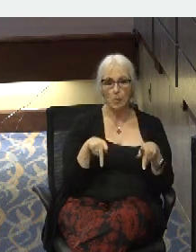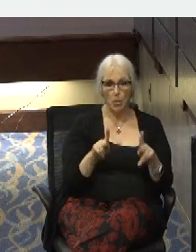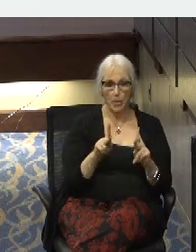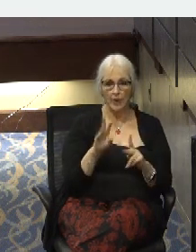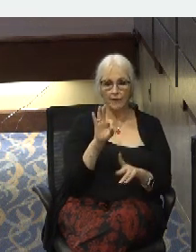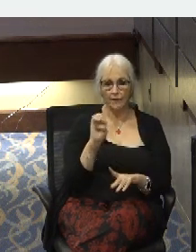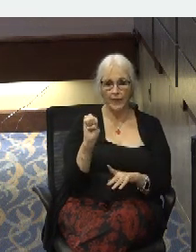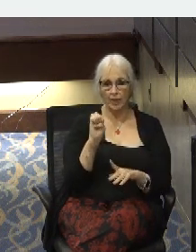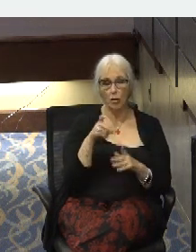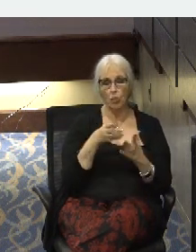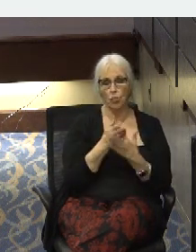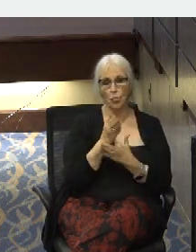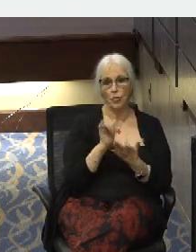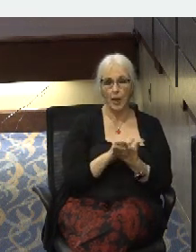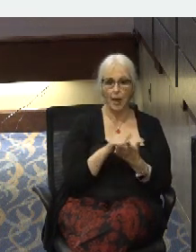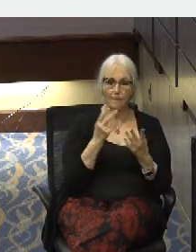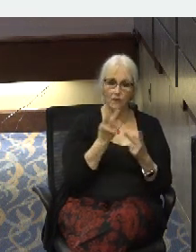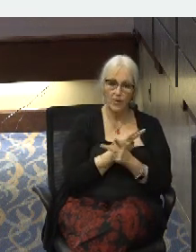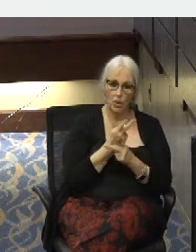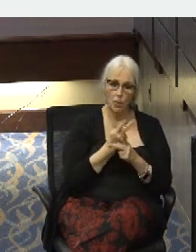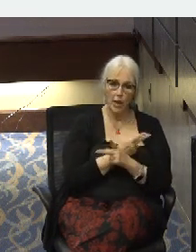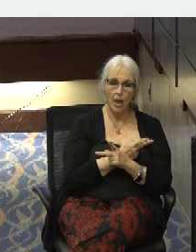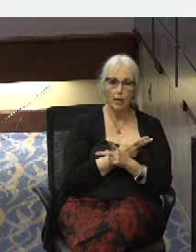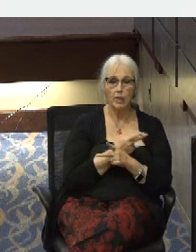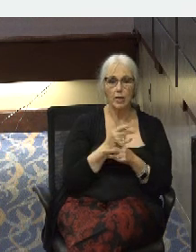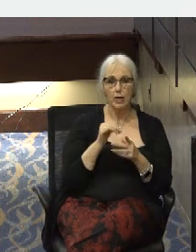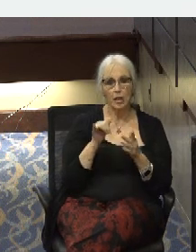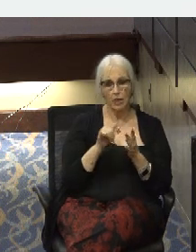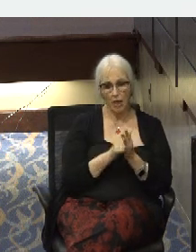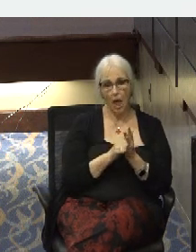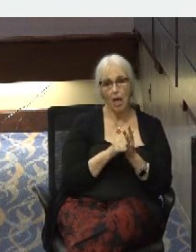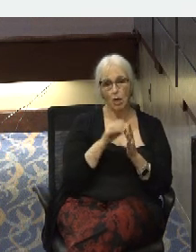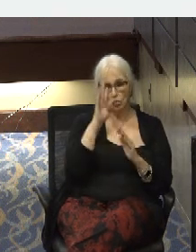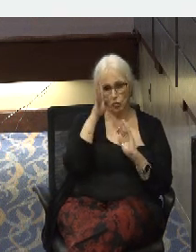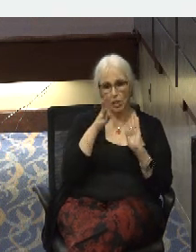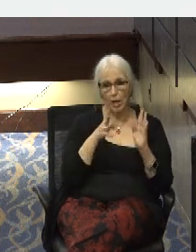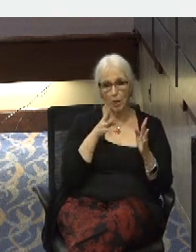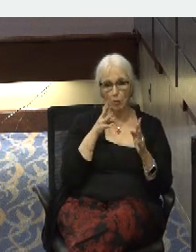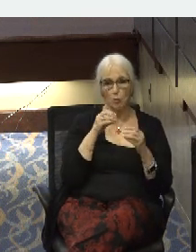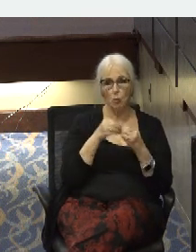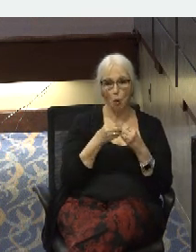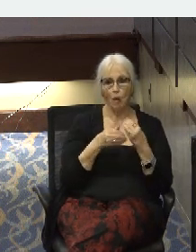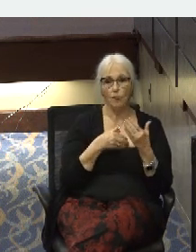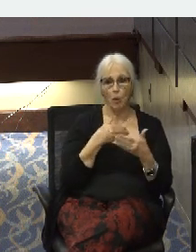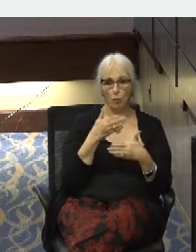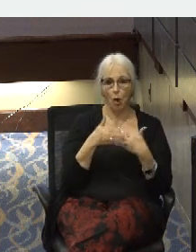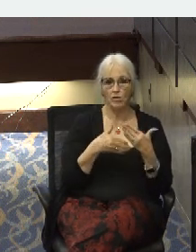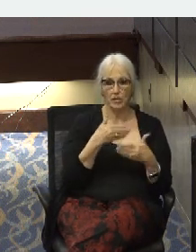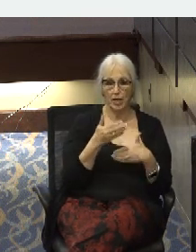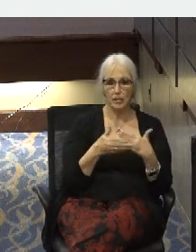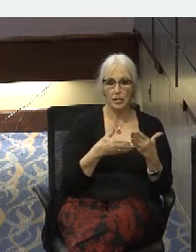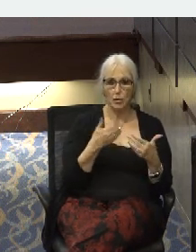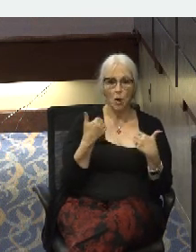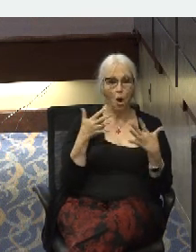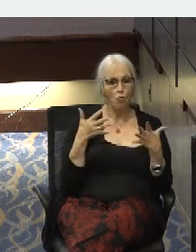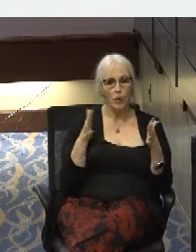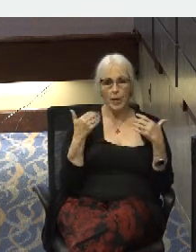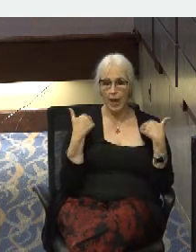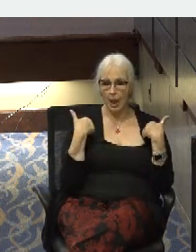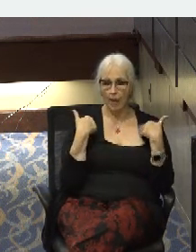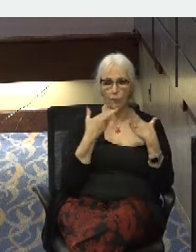fees, and through that figured out that it was creating a more cumbersome process, and we already have an ordinance in